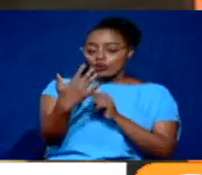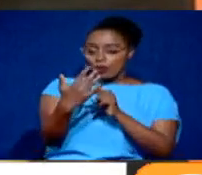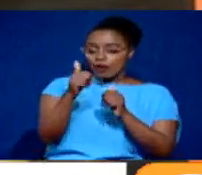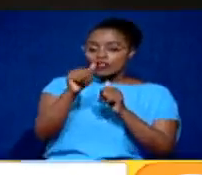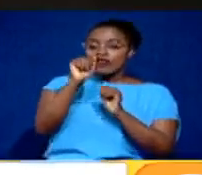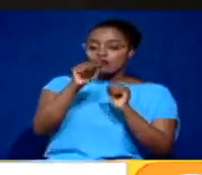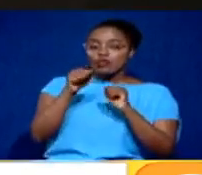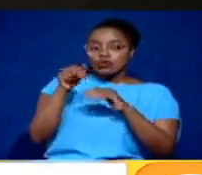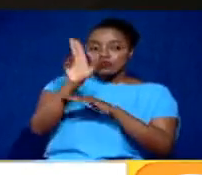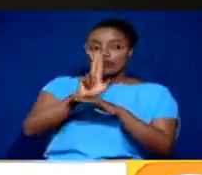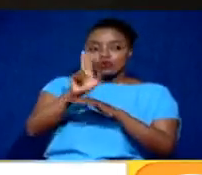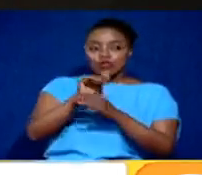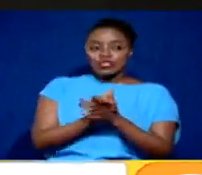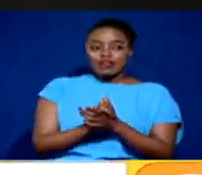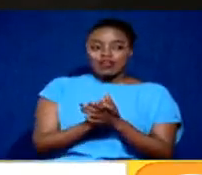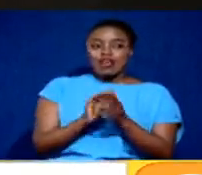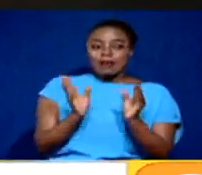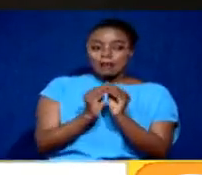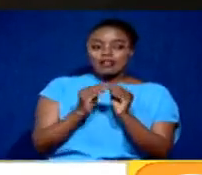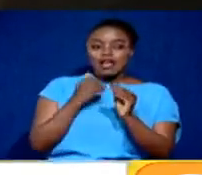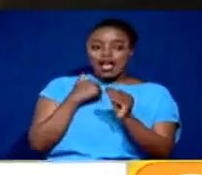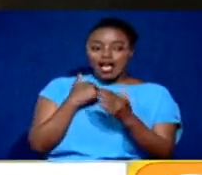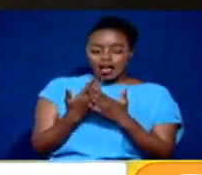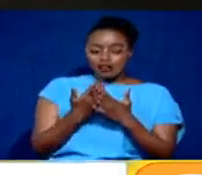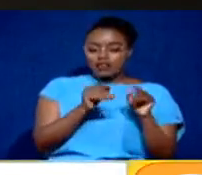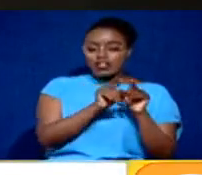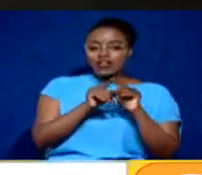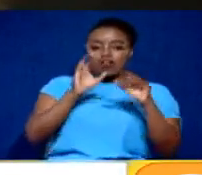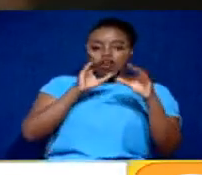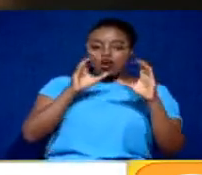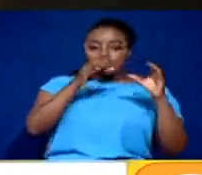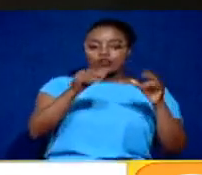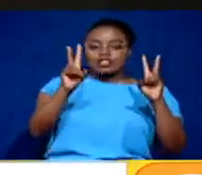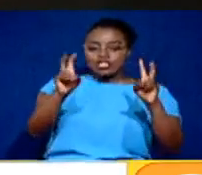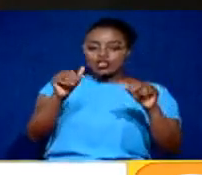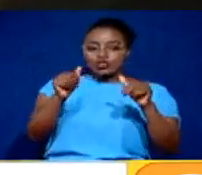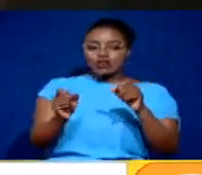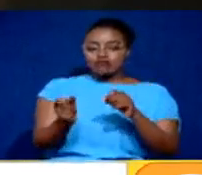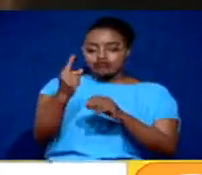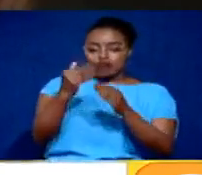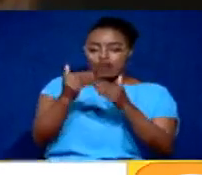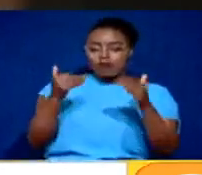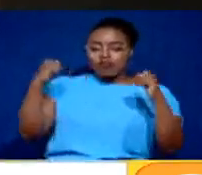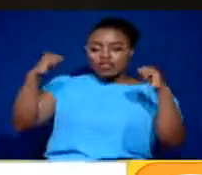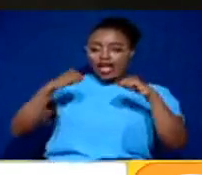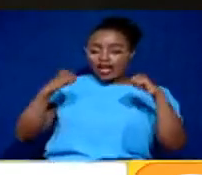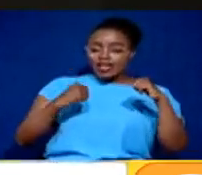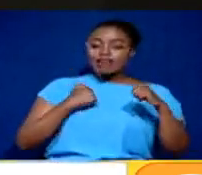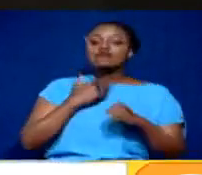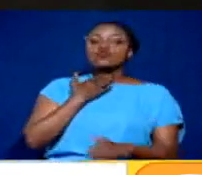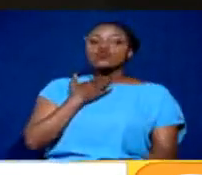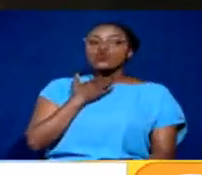one can rely on. It was a meeting which is minuted and a communicative issue which happened before the MOU. I wanted